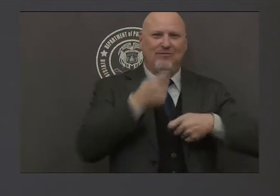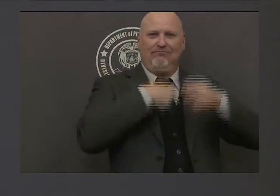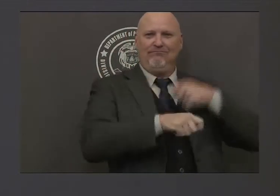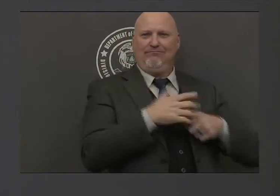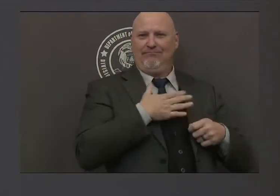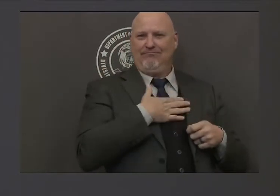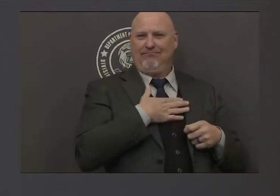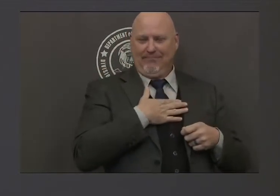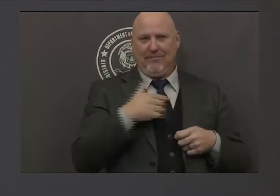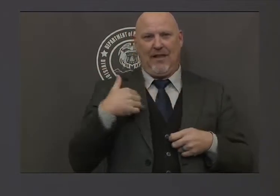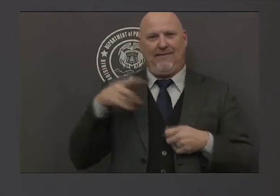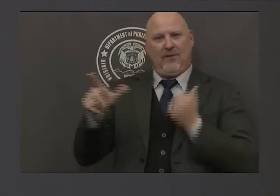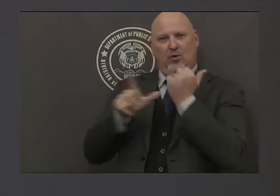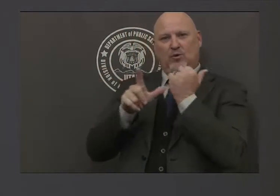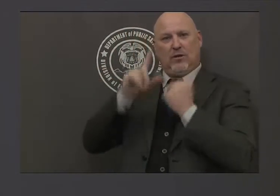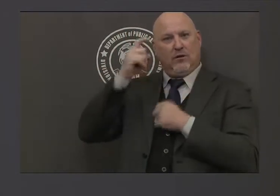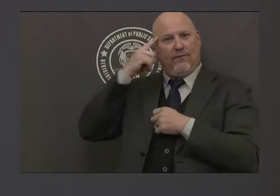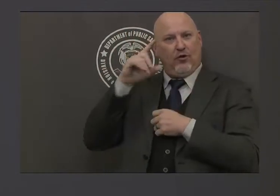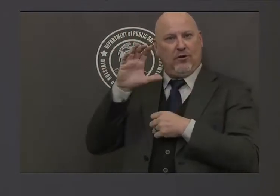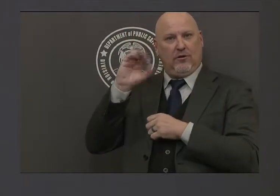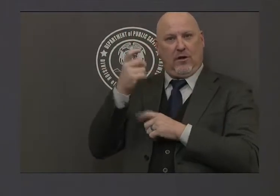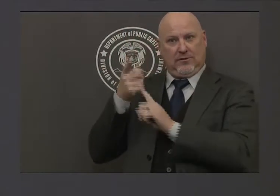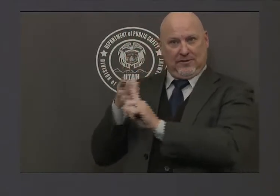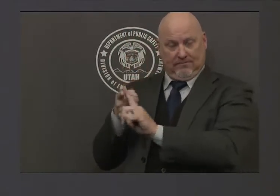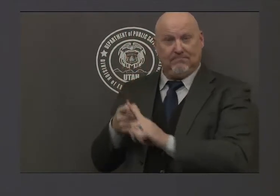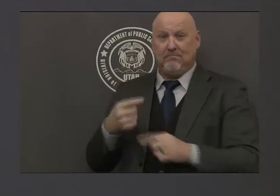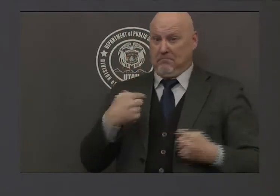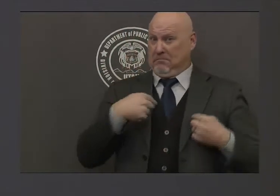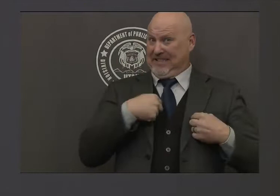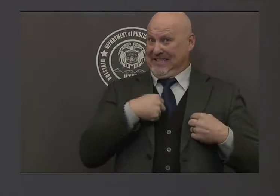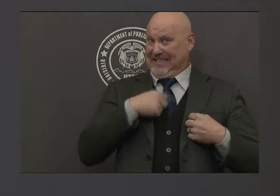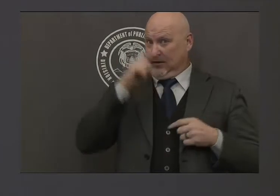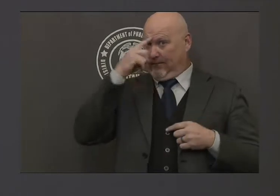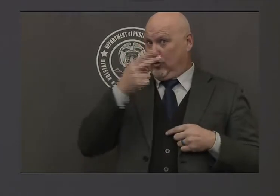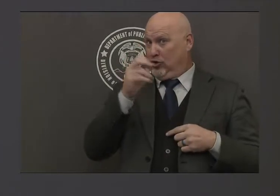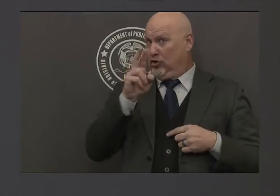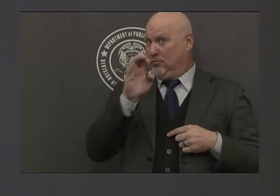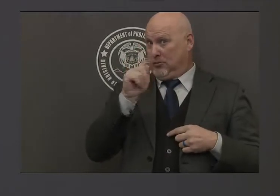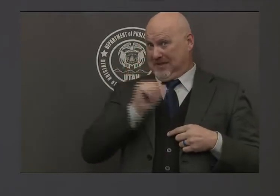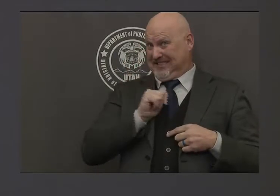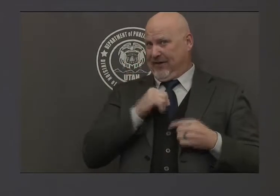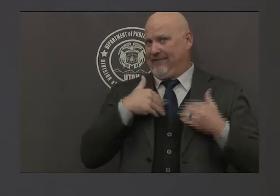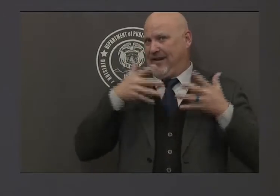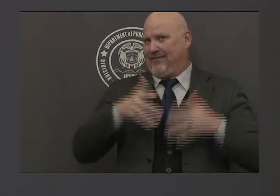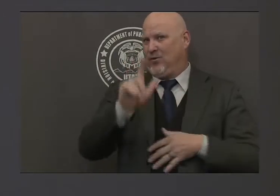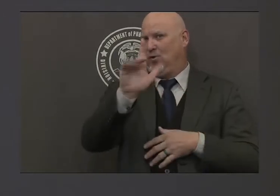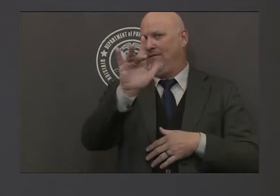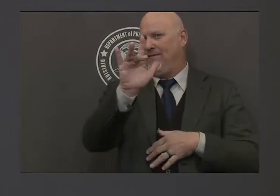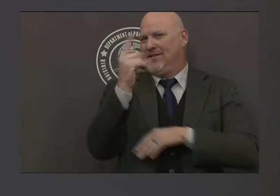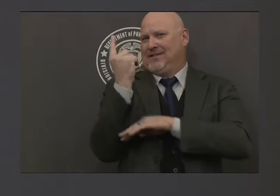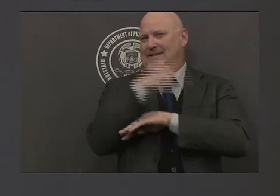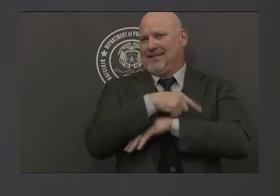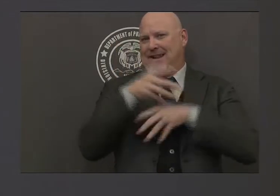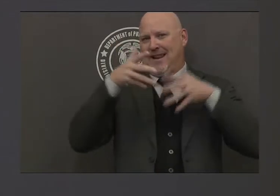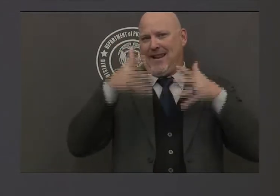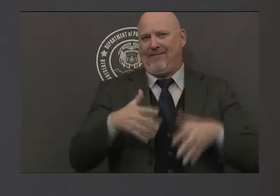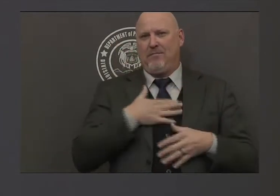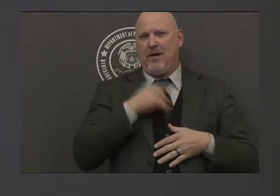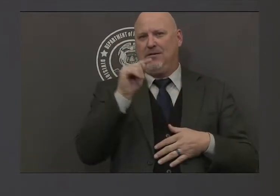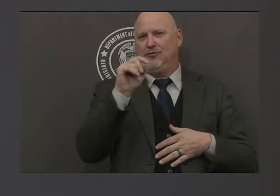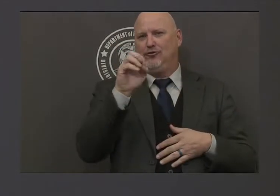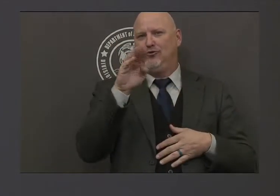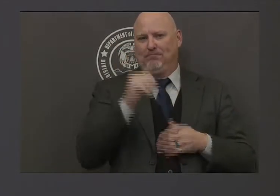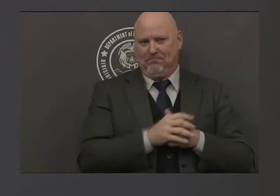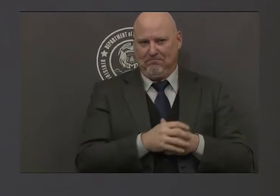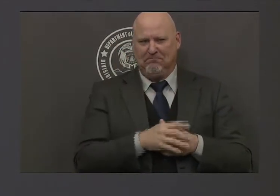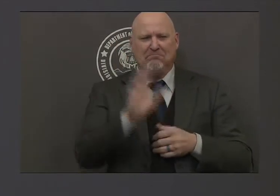administration. We want to assure you that there's going to be a smooth handoff, particularly when it comes to fighting this pandemic. And so I've